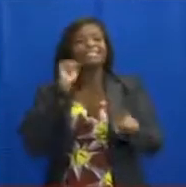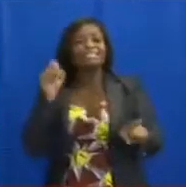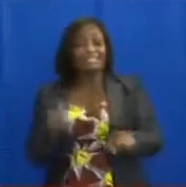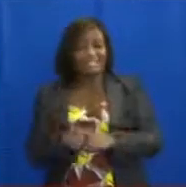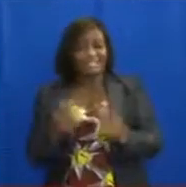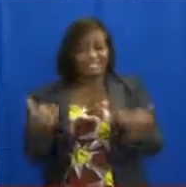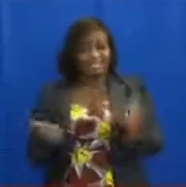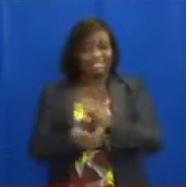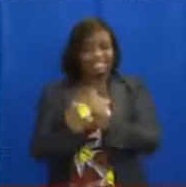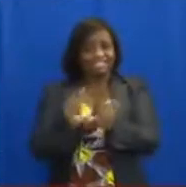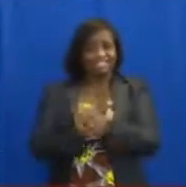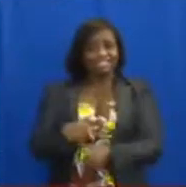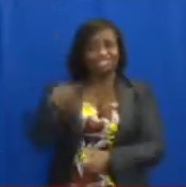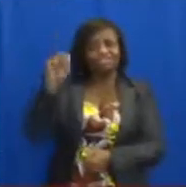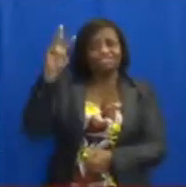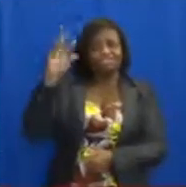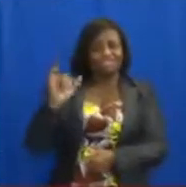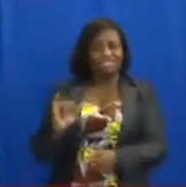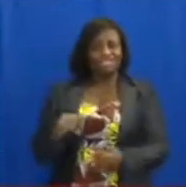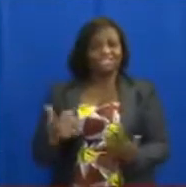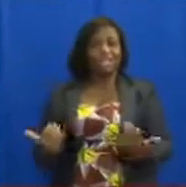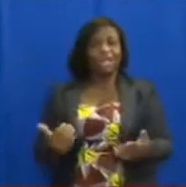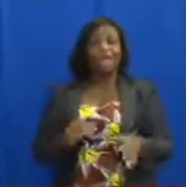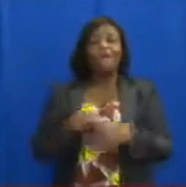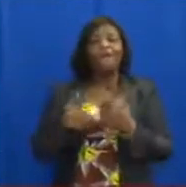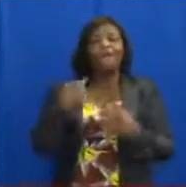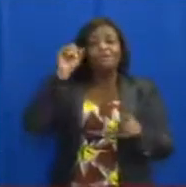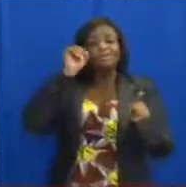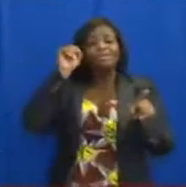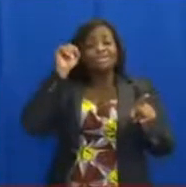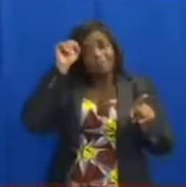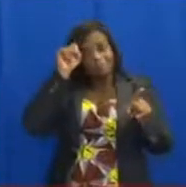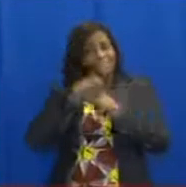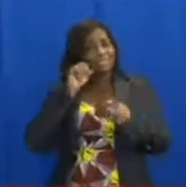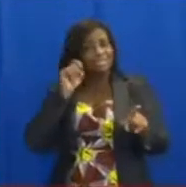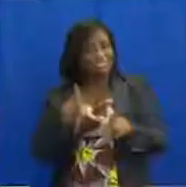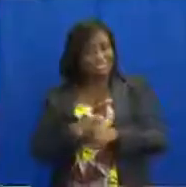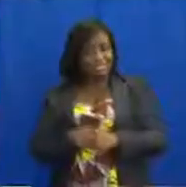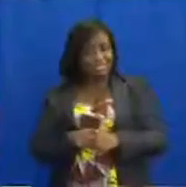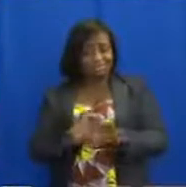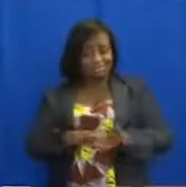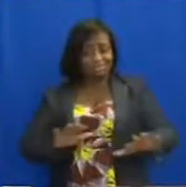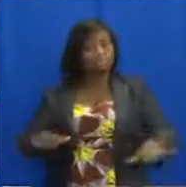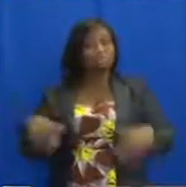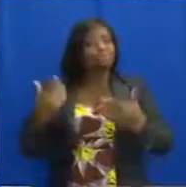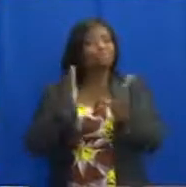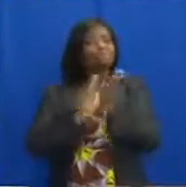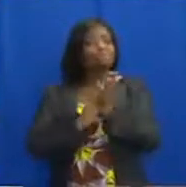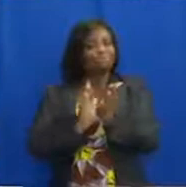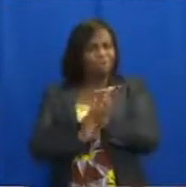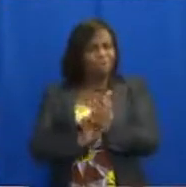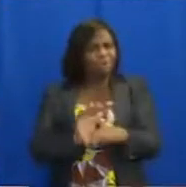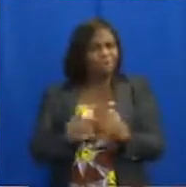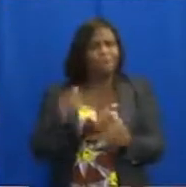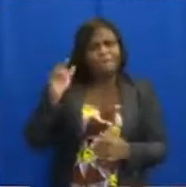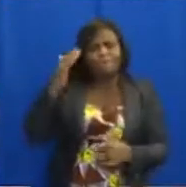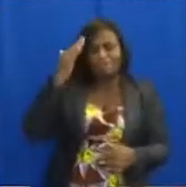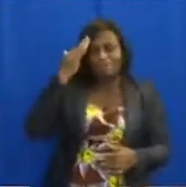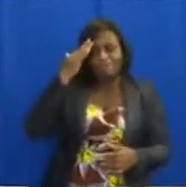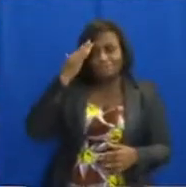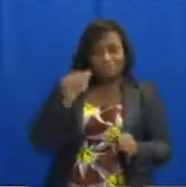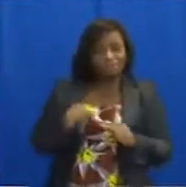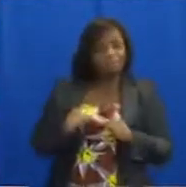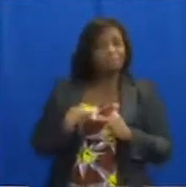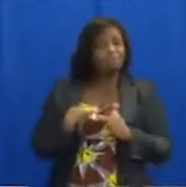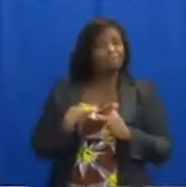Enuanom, bosomi, yɛma schoolfoɔ nyinaa bɛkɔ school. Ɛsɛ yɛn nyinaa yɛhu sɛ, ɔman